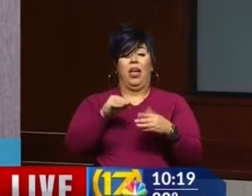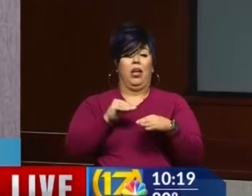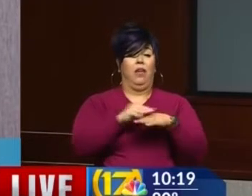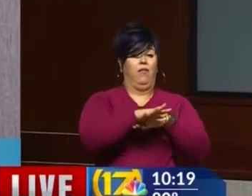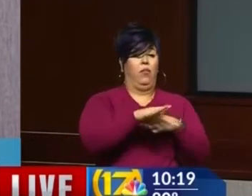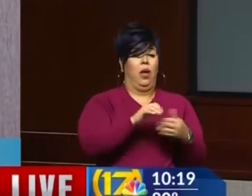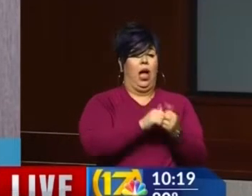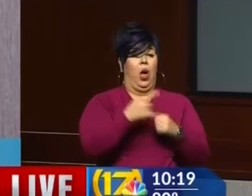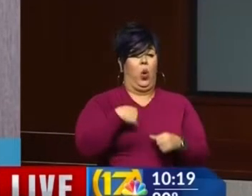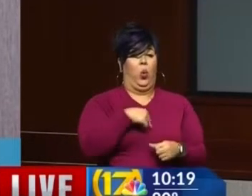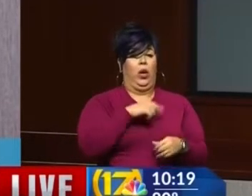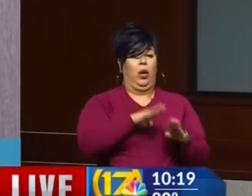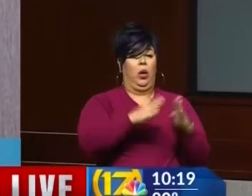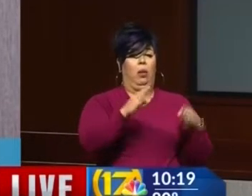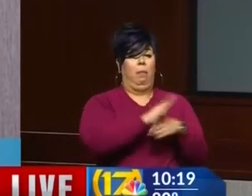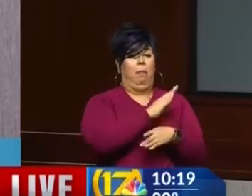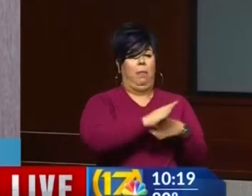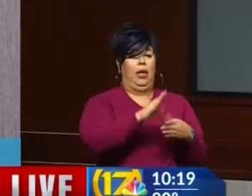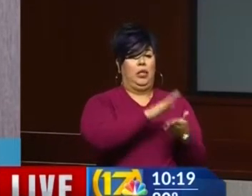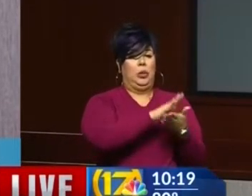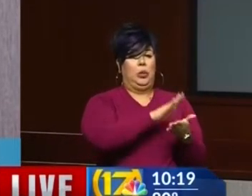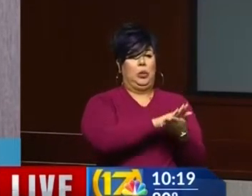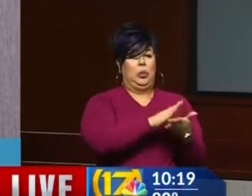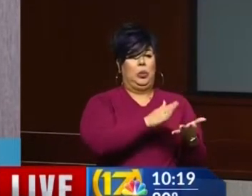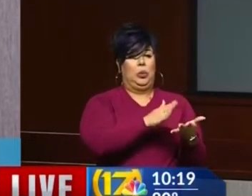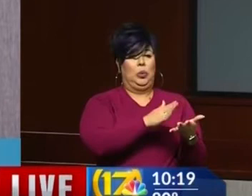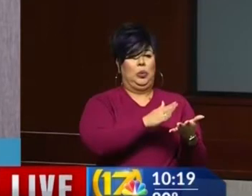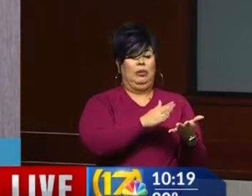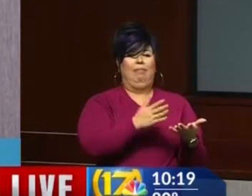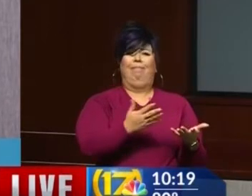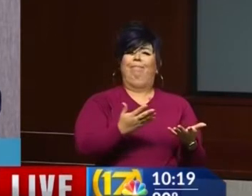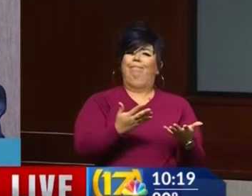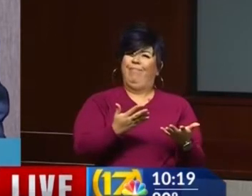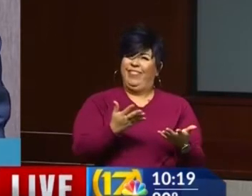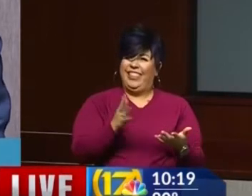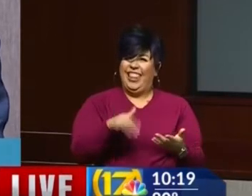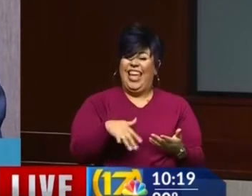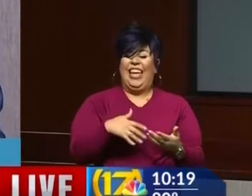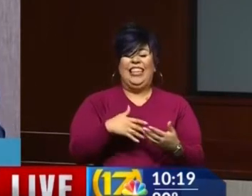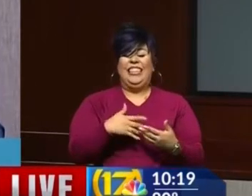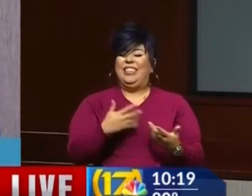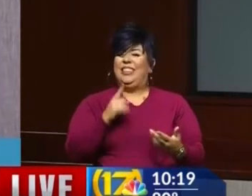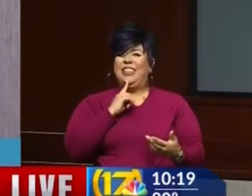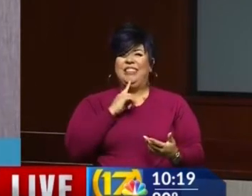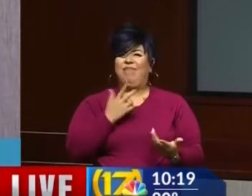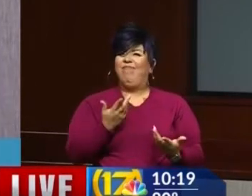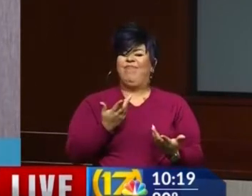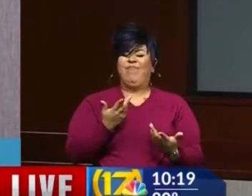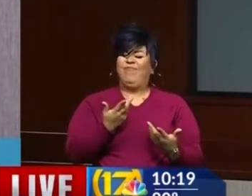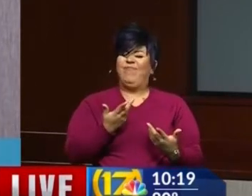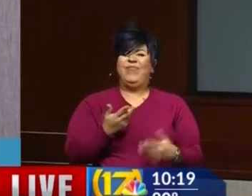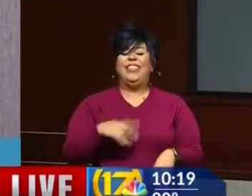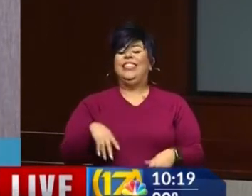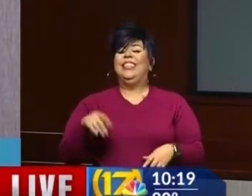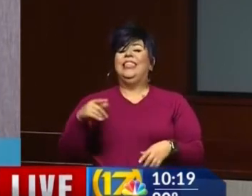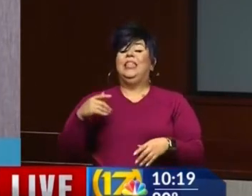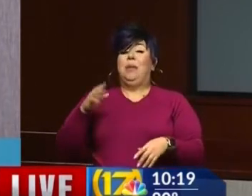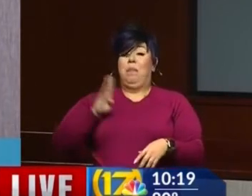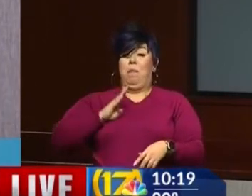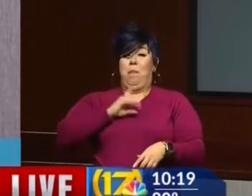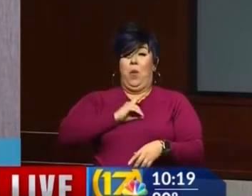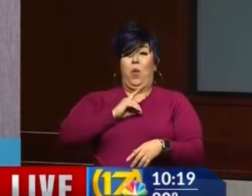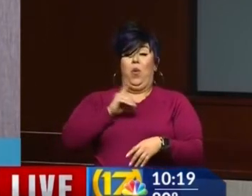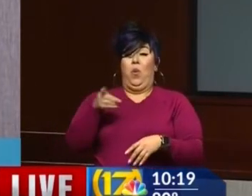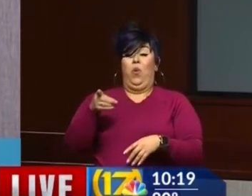schools, and other activities in our community may open more widely, on Tuesday, the Board of Supervisors unanimously approved